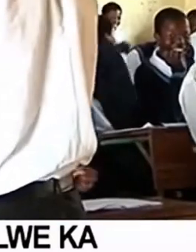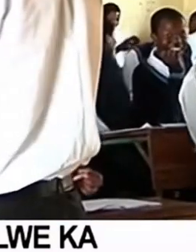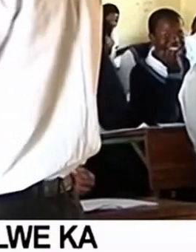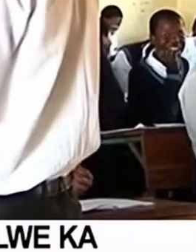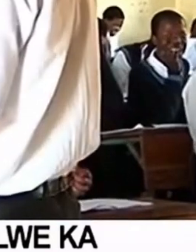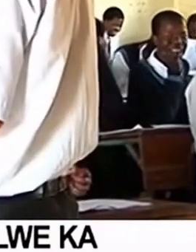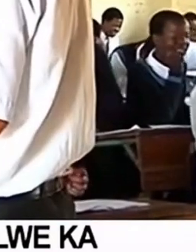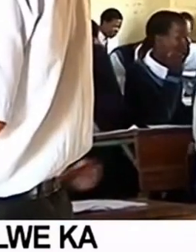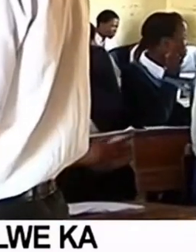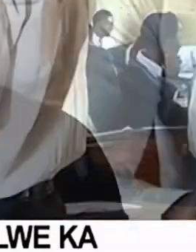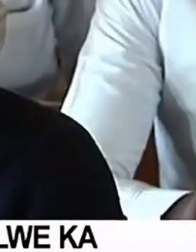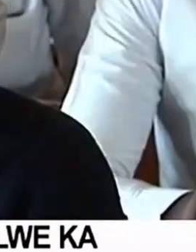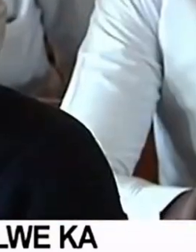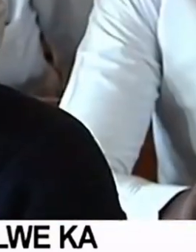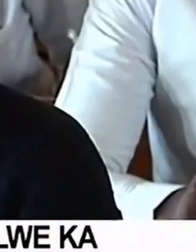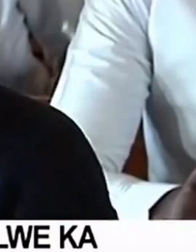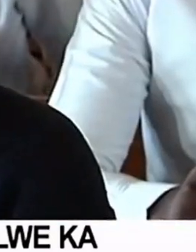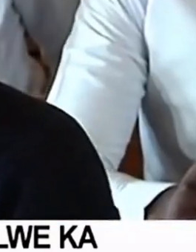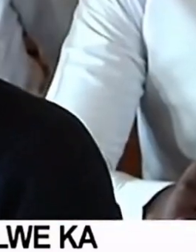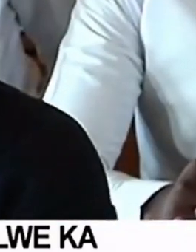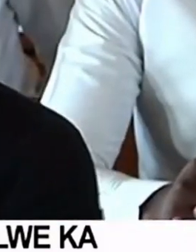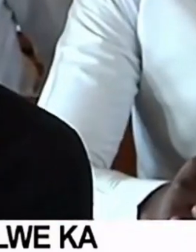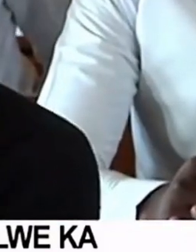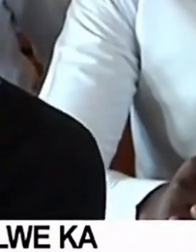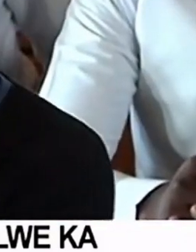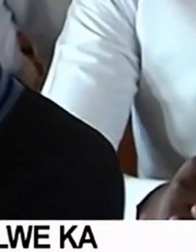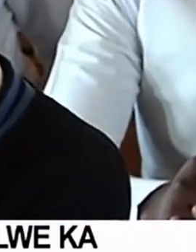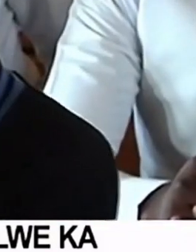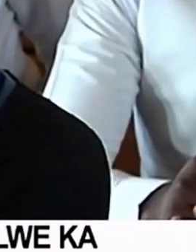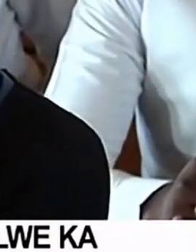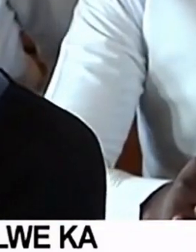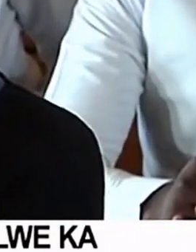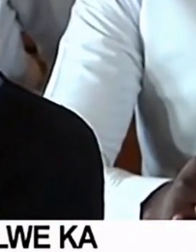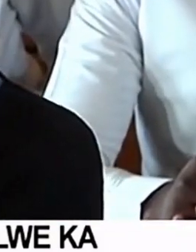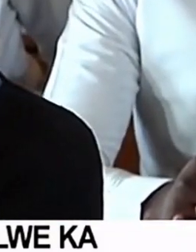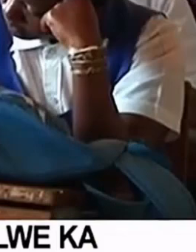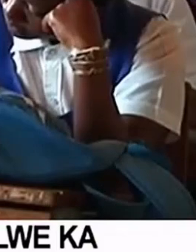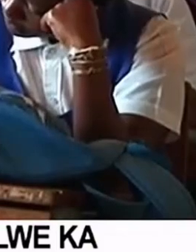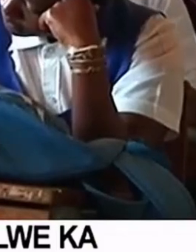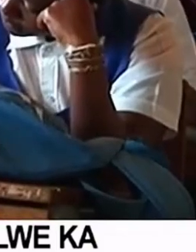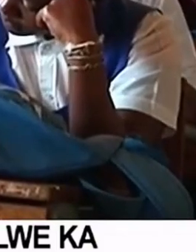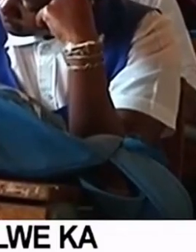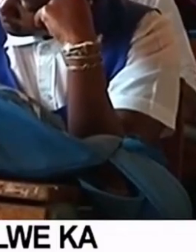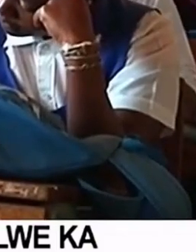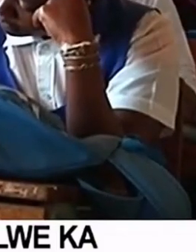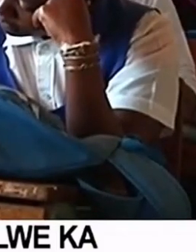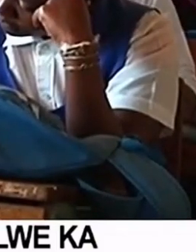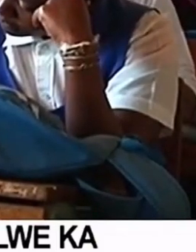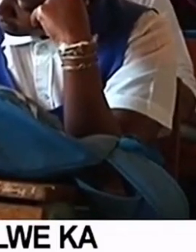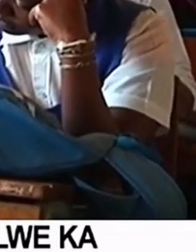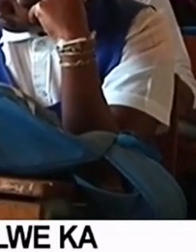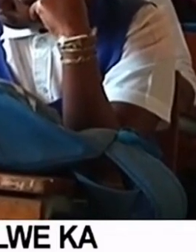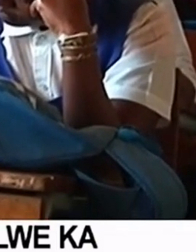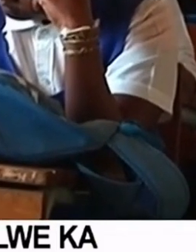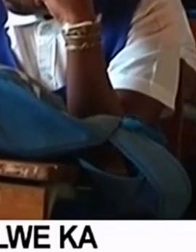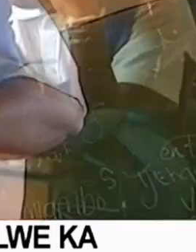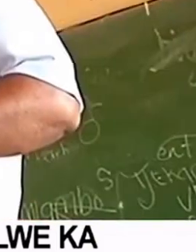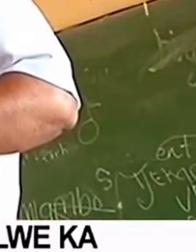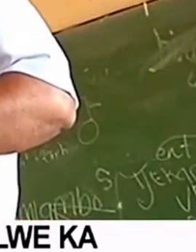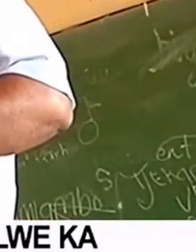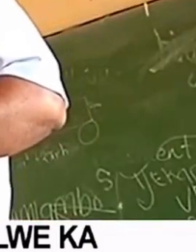ba gare lephata la ba malwetse a tlhaloganyo ba re puso e tshwanela ke go netefatsa gore tsamaiso ya dikolo e boele setlwaeding. Fela se